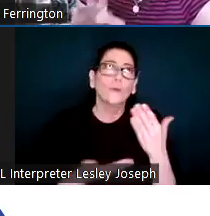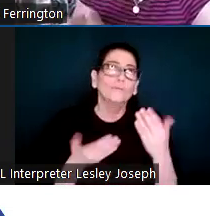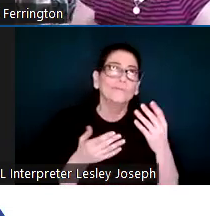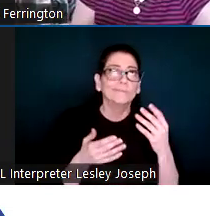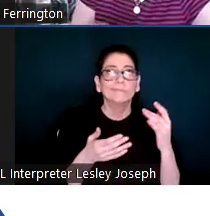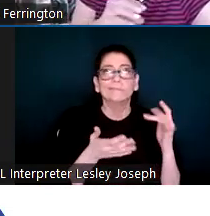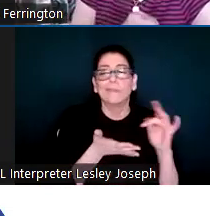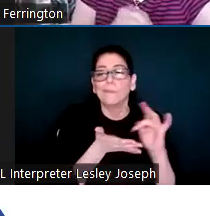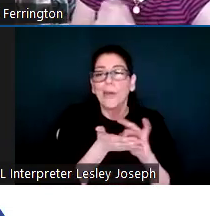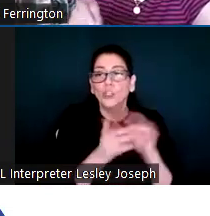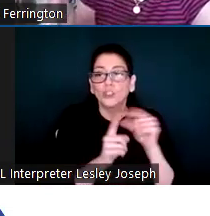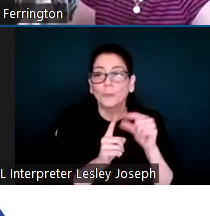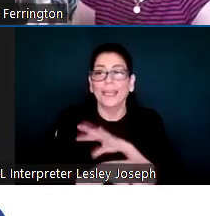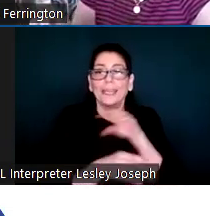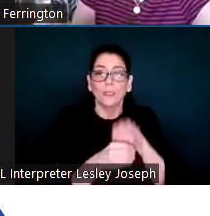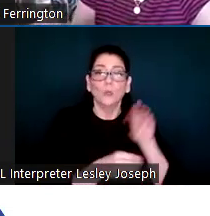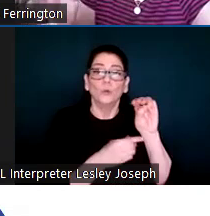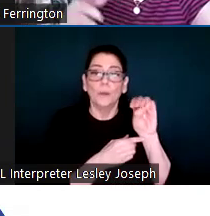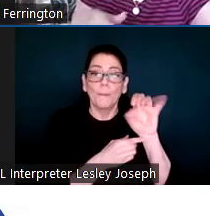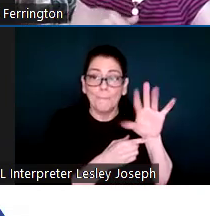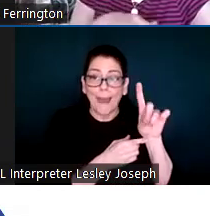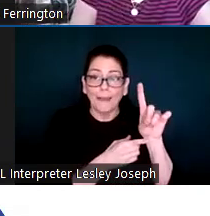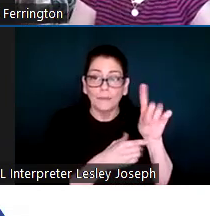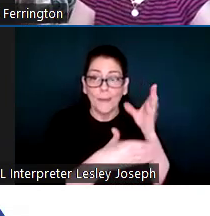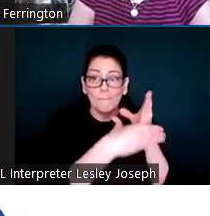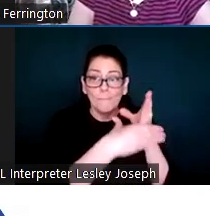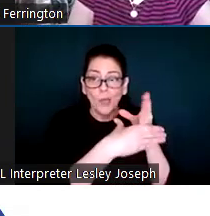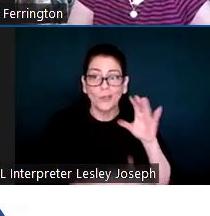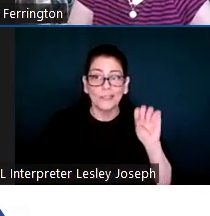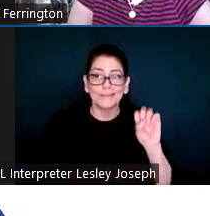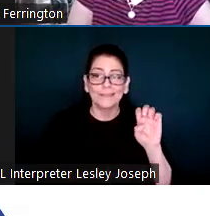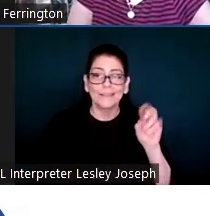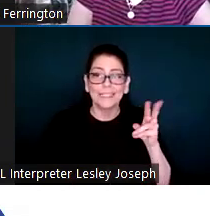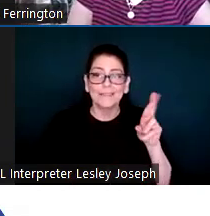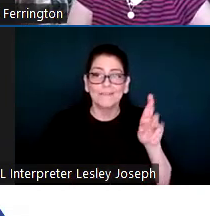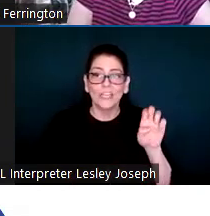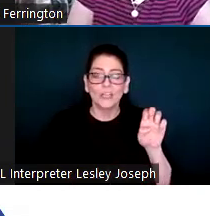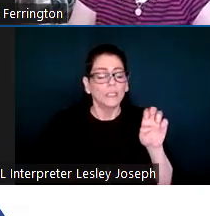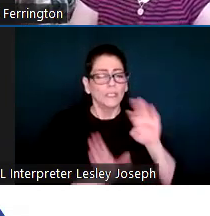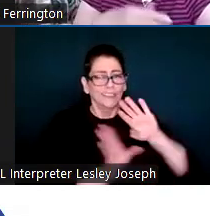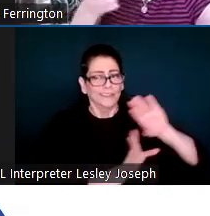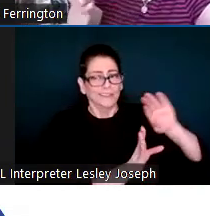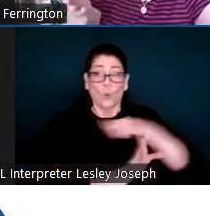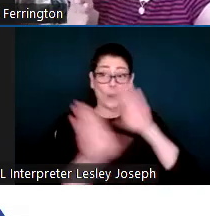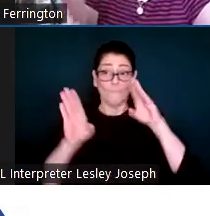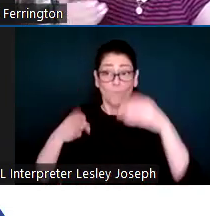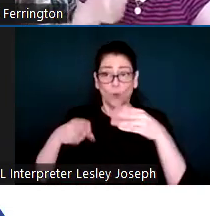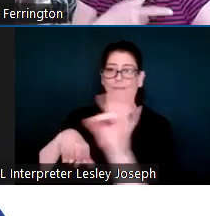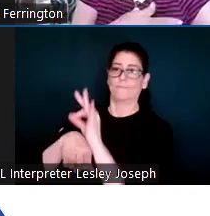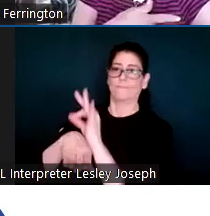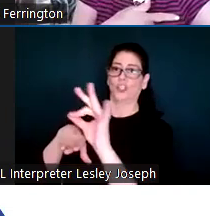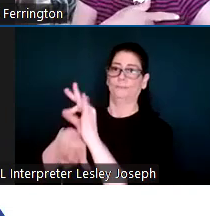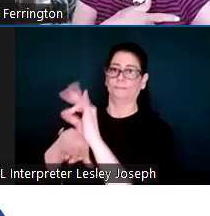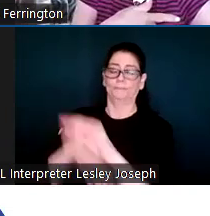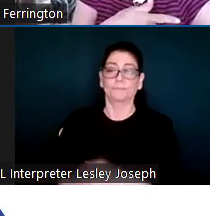medical terminology, mild, moderate, and severe, we mostly focus on a person's current functioning. So if we think about the arrow